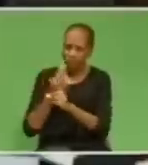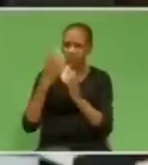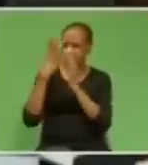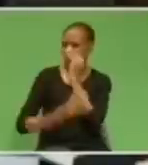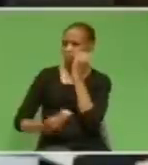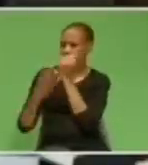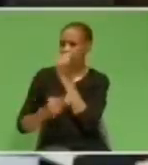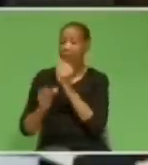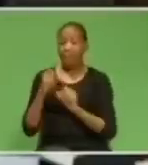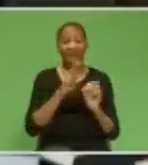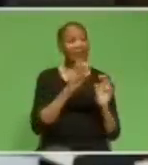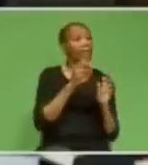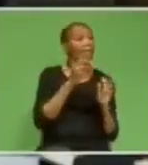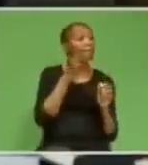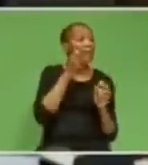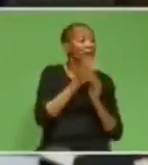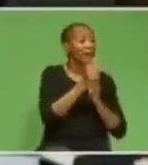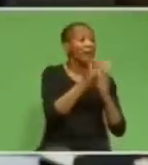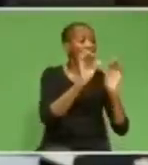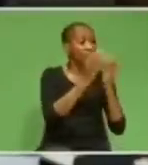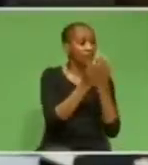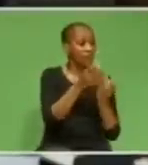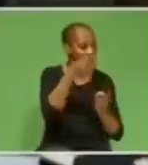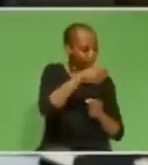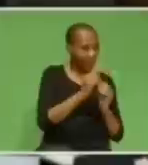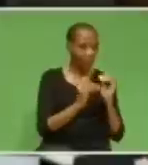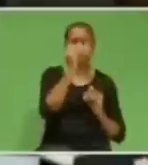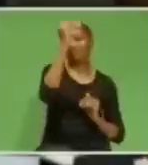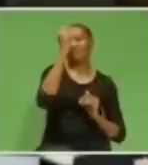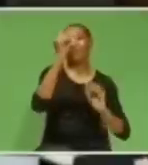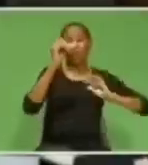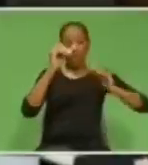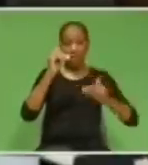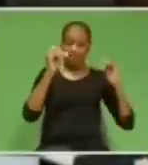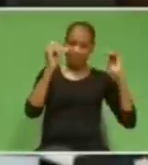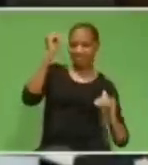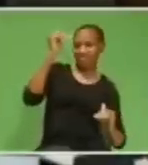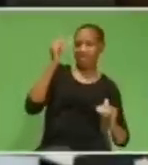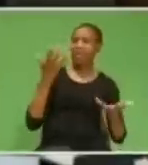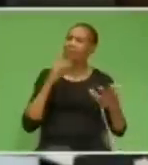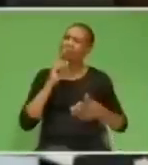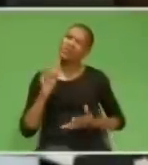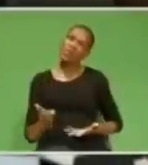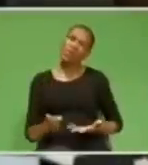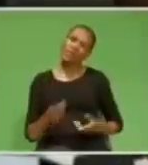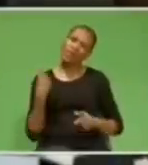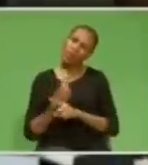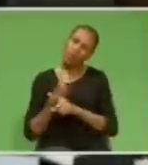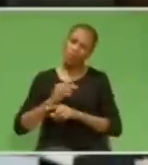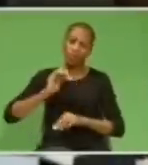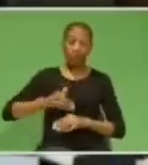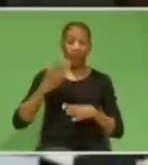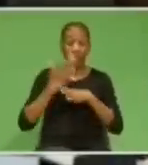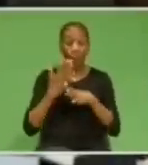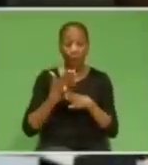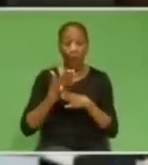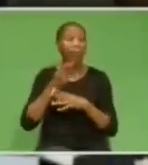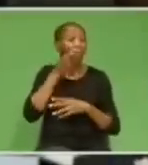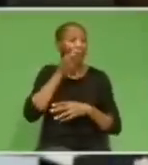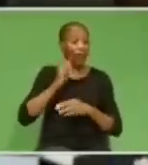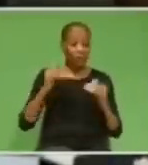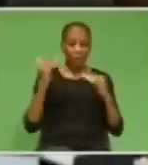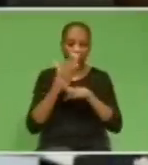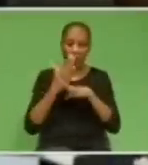relation to male-headed households. This is because, in general, women are paid far less than their